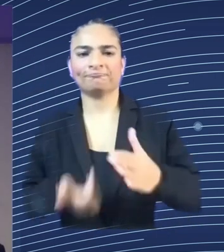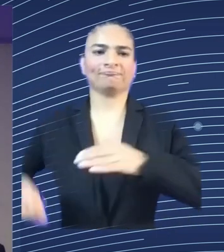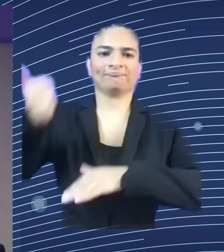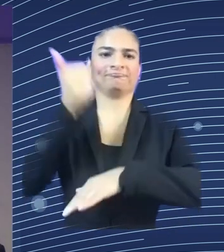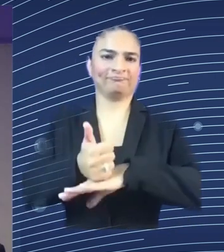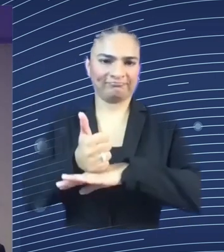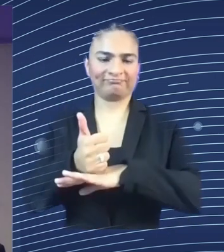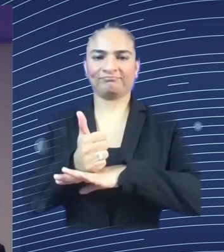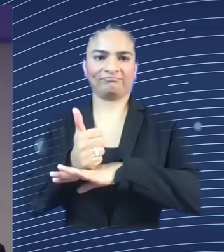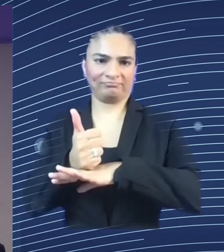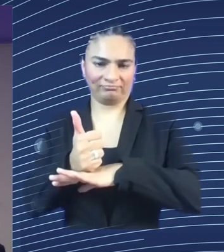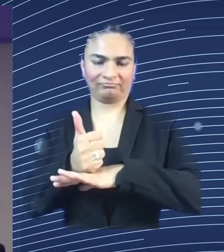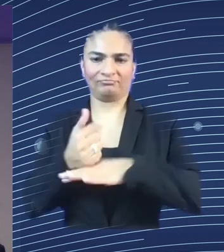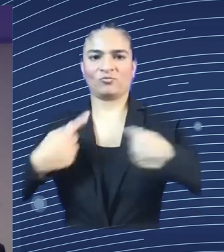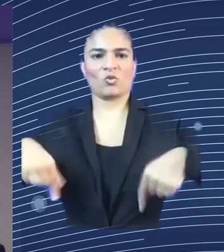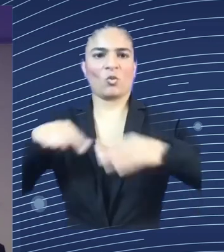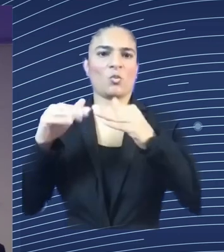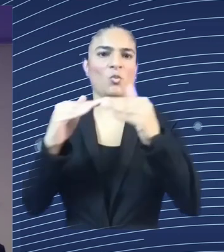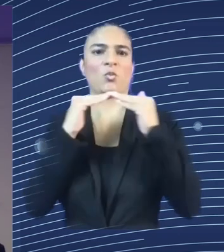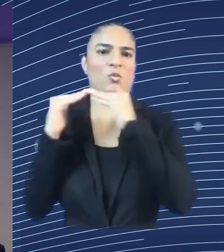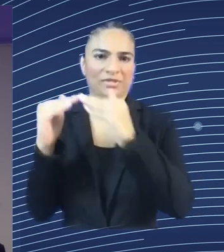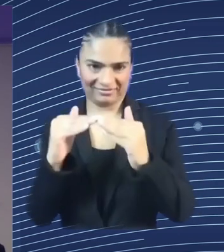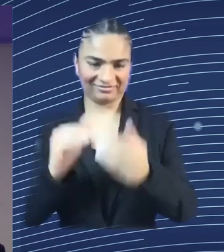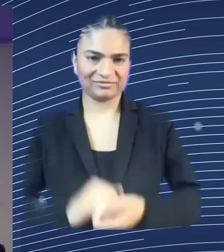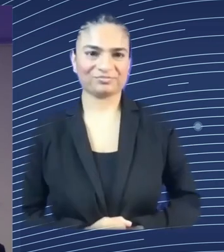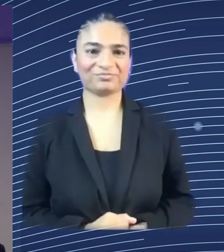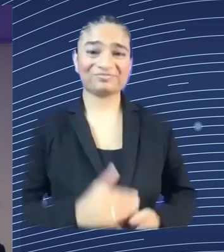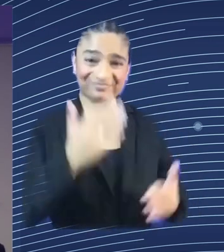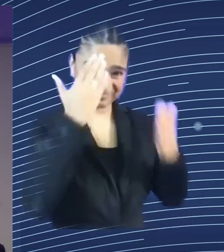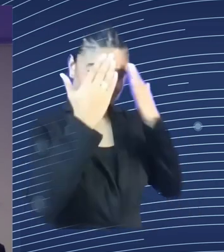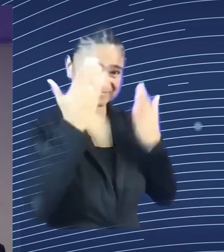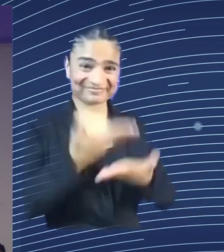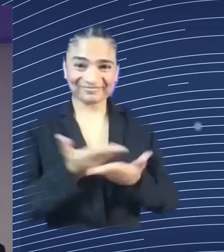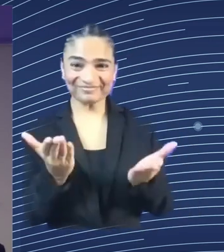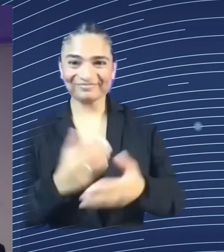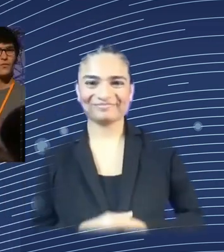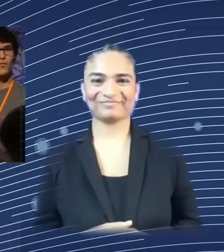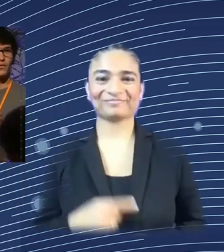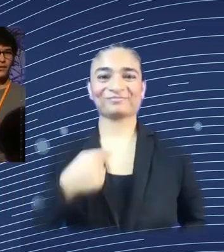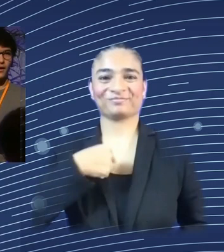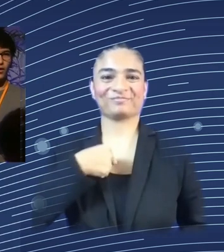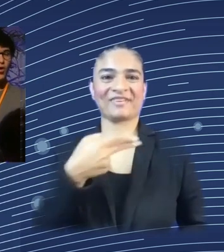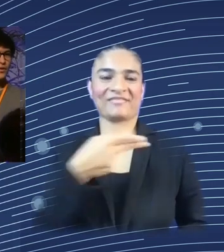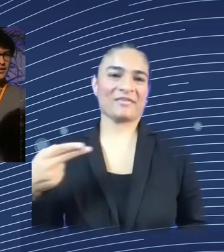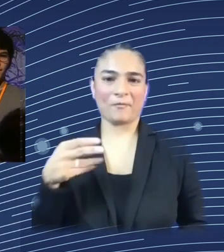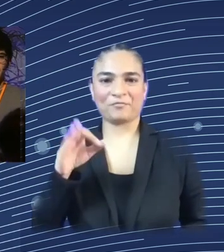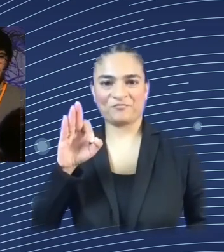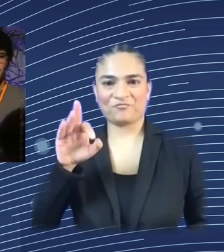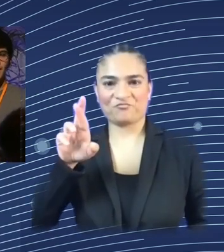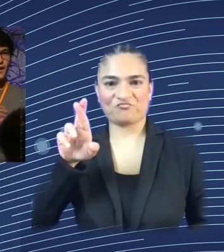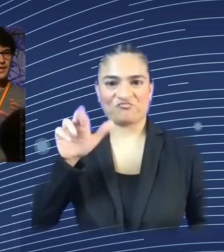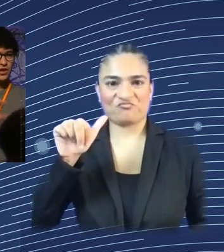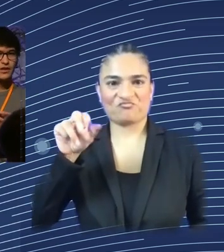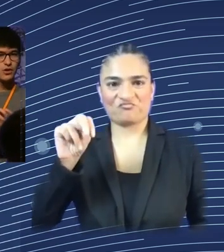up. Great, so Wiquity designs AI solutions for corporates and